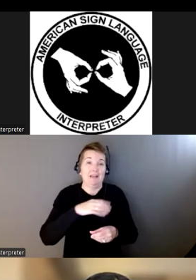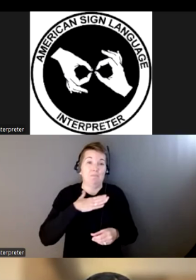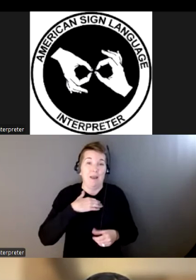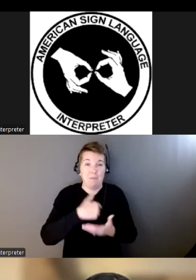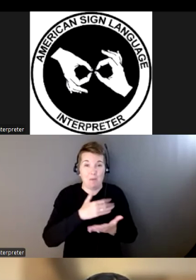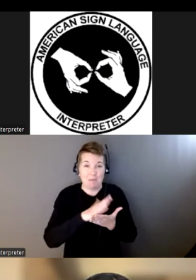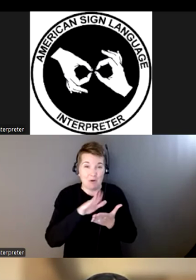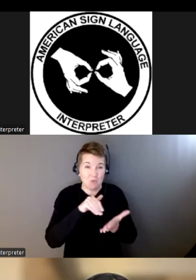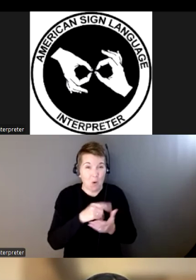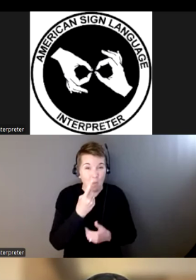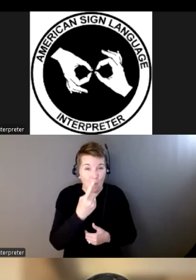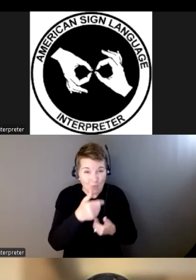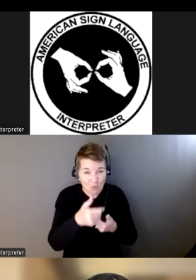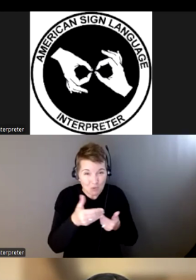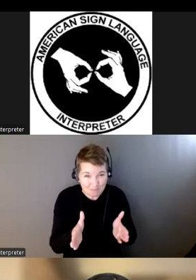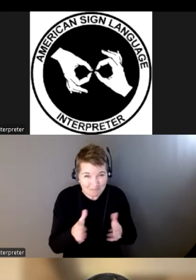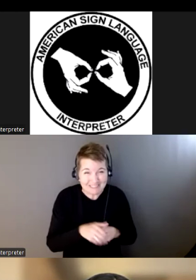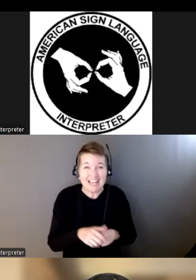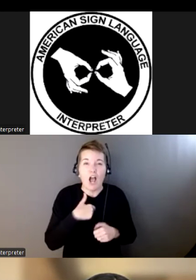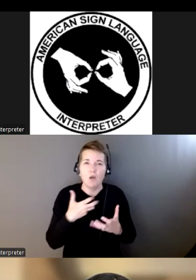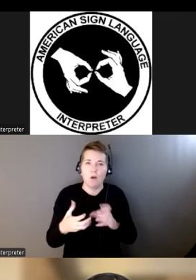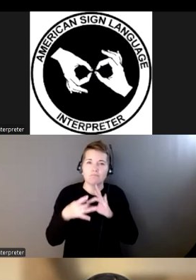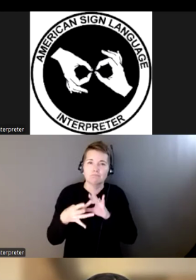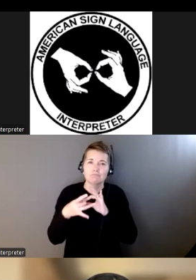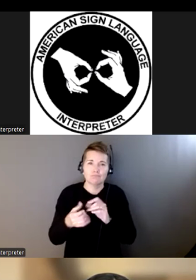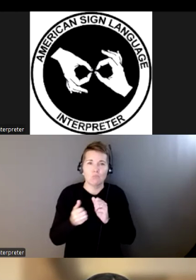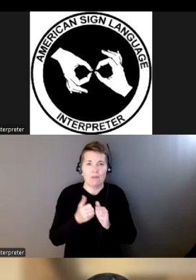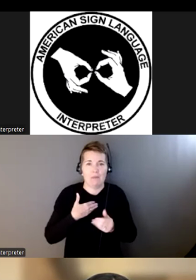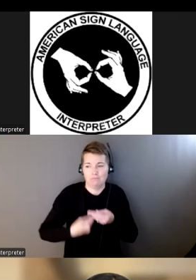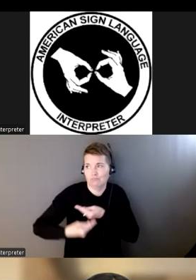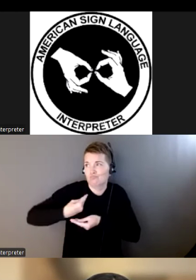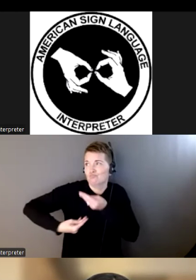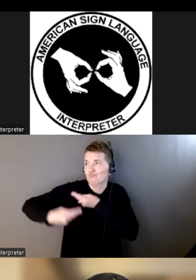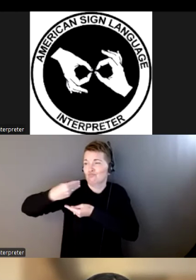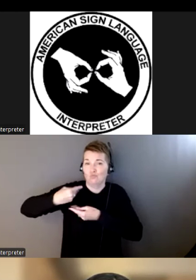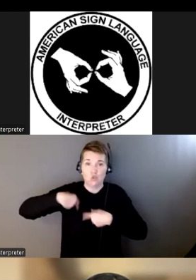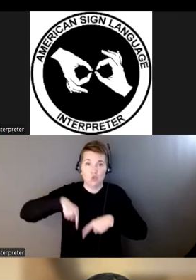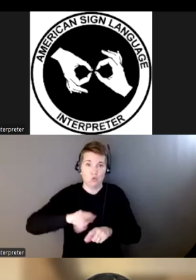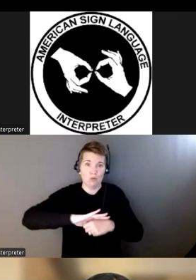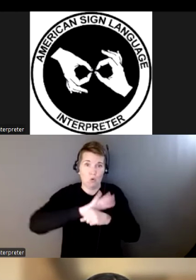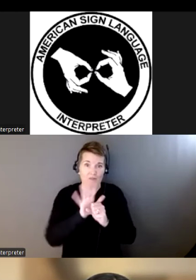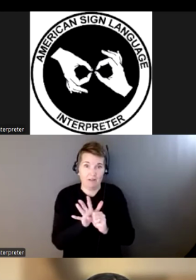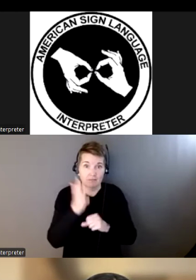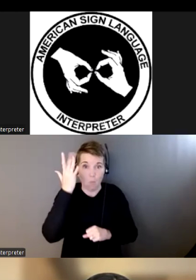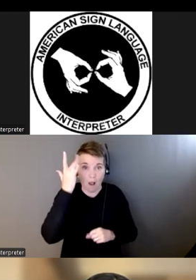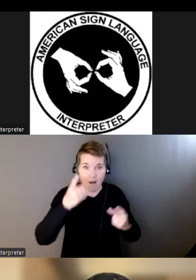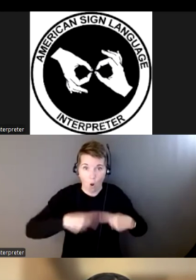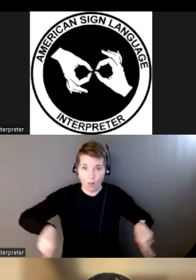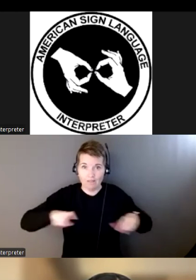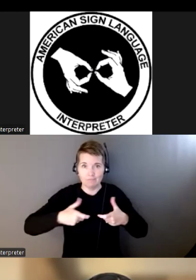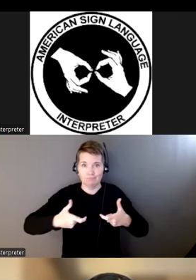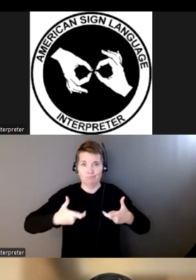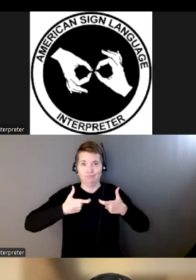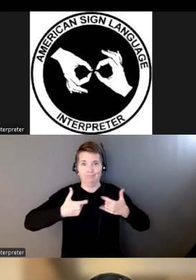to connect to my heritage during the COVID-19 pandemic when we were all forced to isolate from the